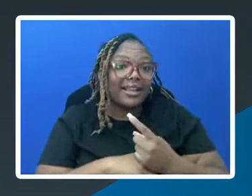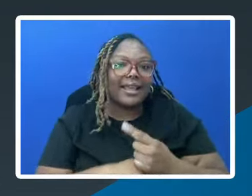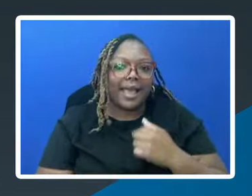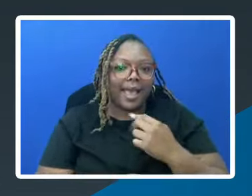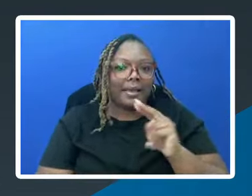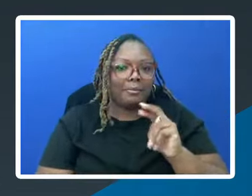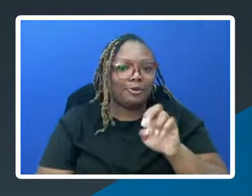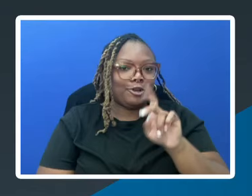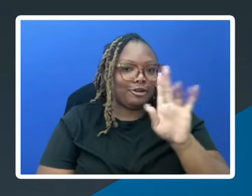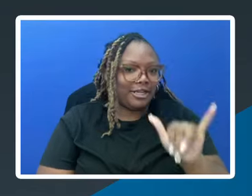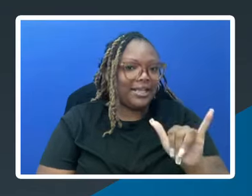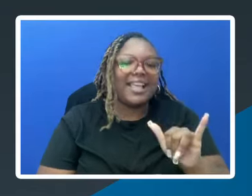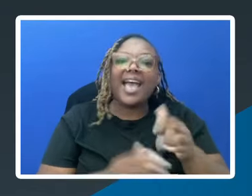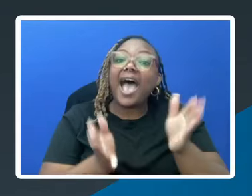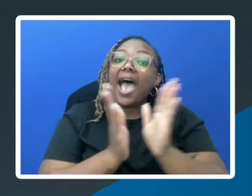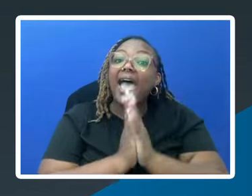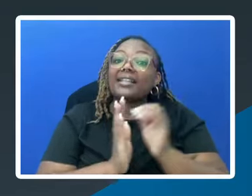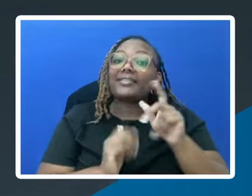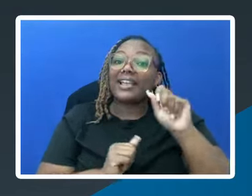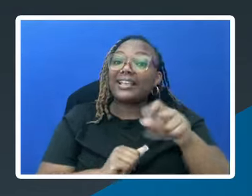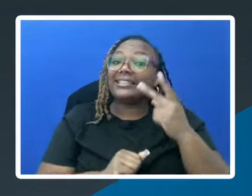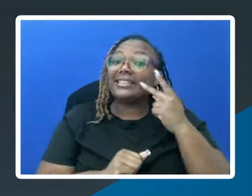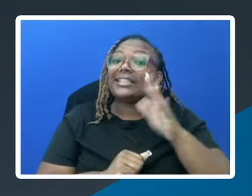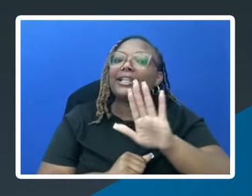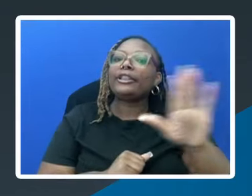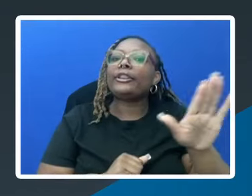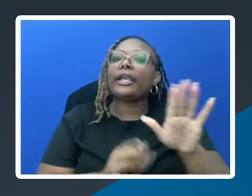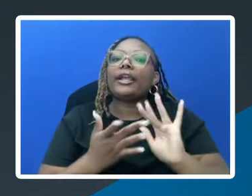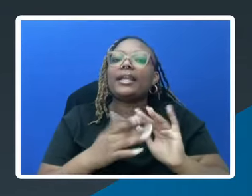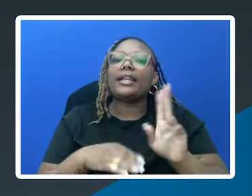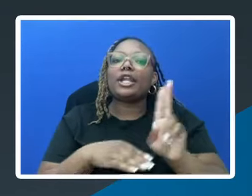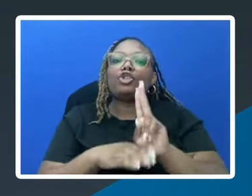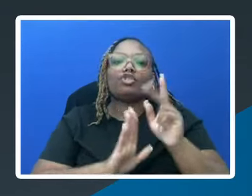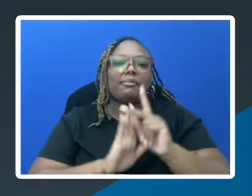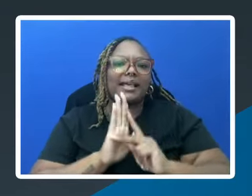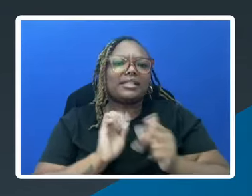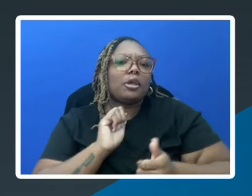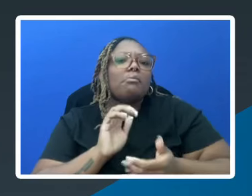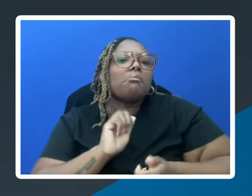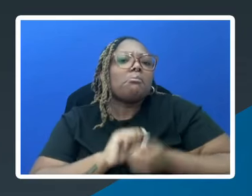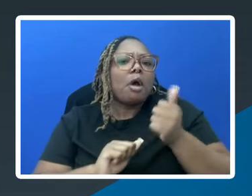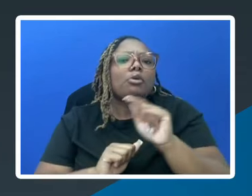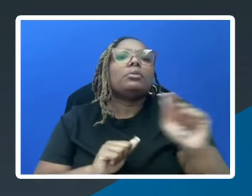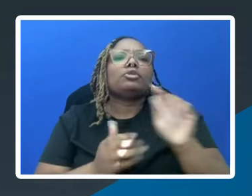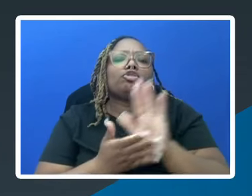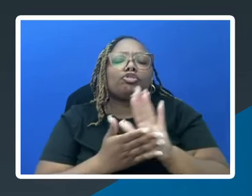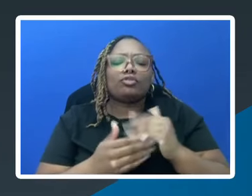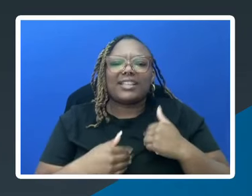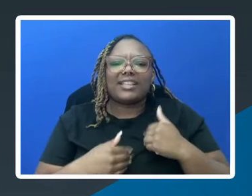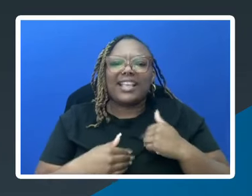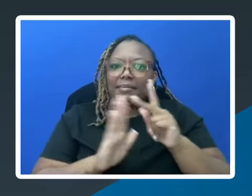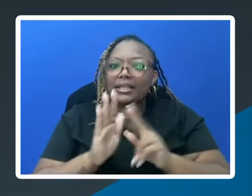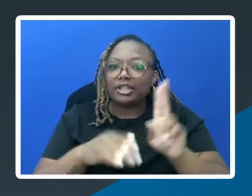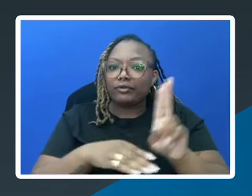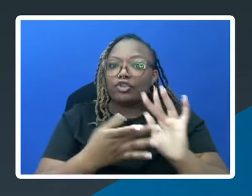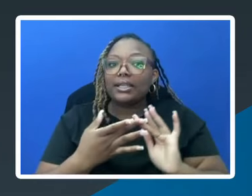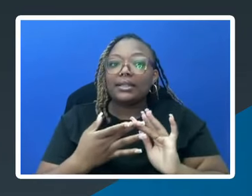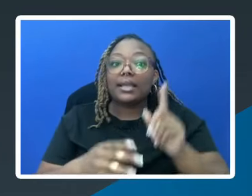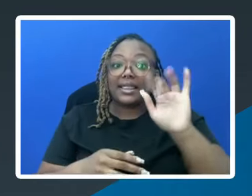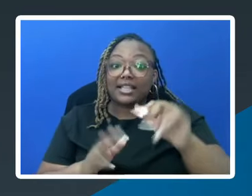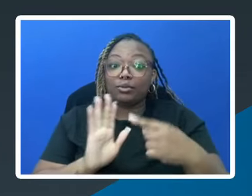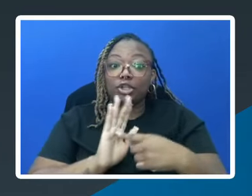see their internet use policy. Most schools have a policy for using the internet. And this is what they showed me. It was a list